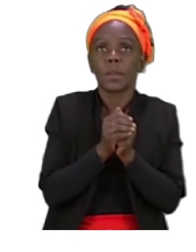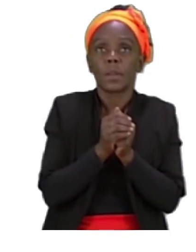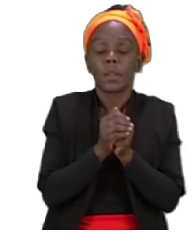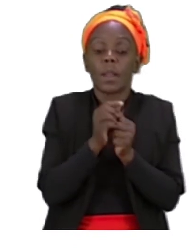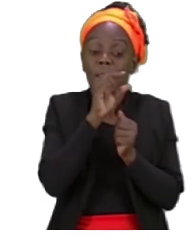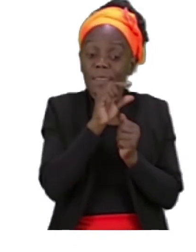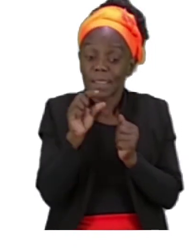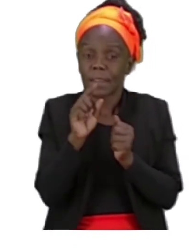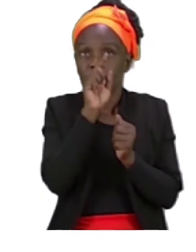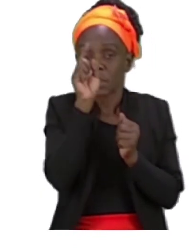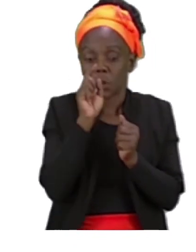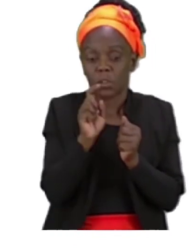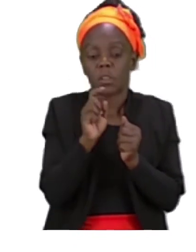together.